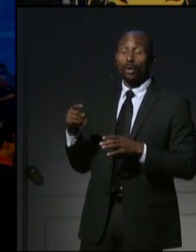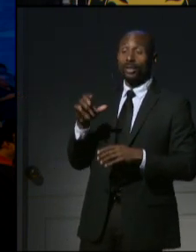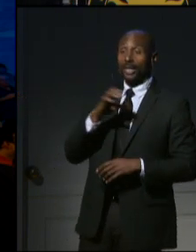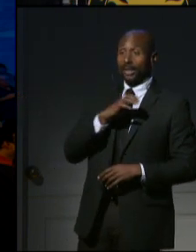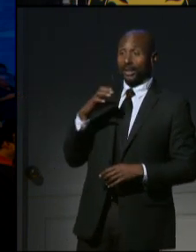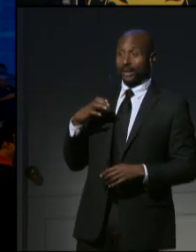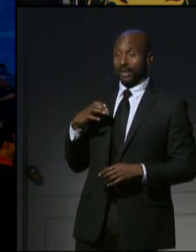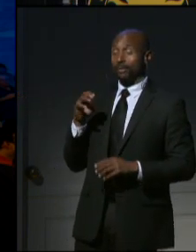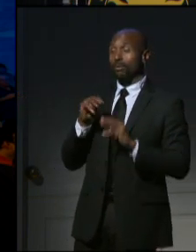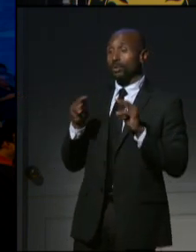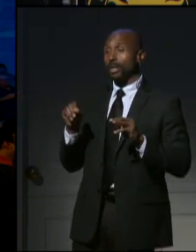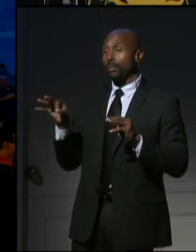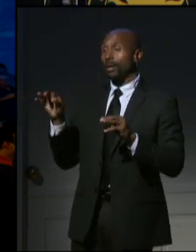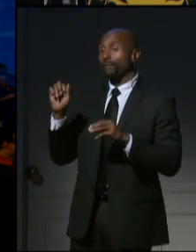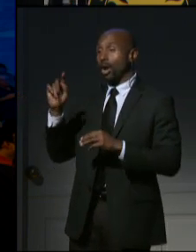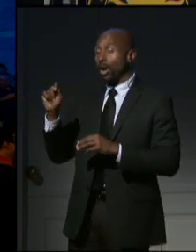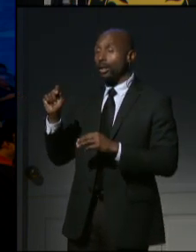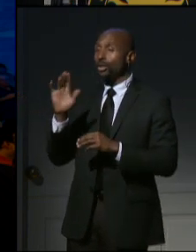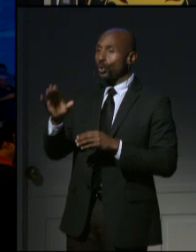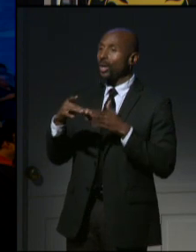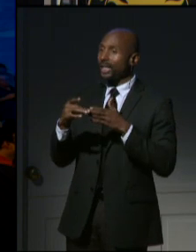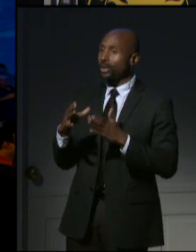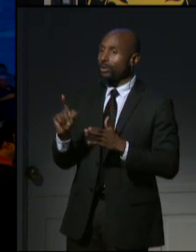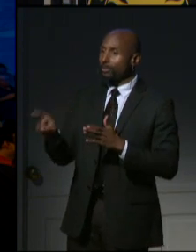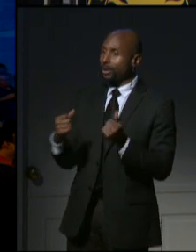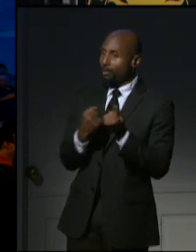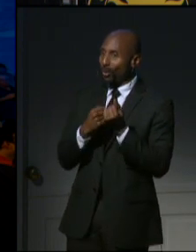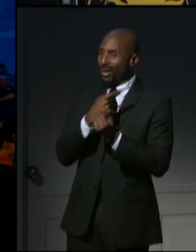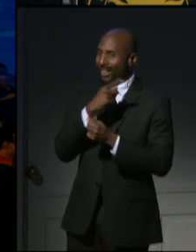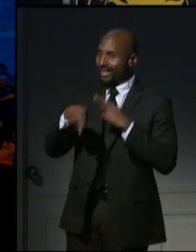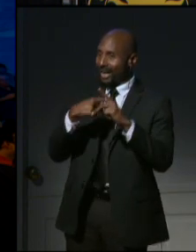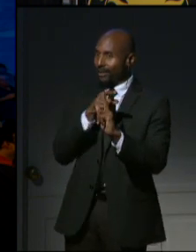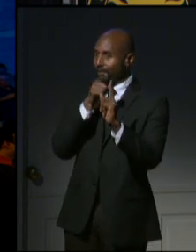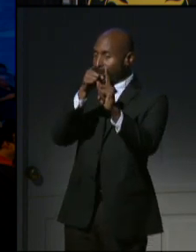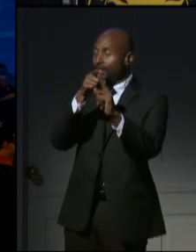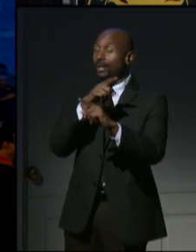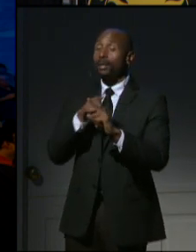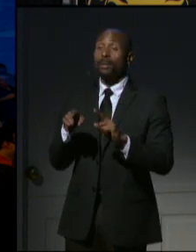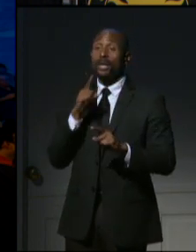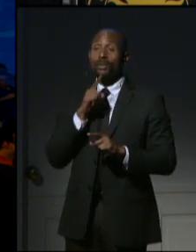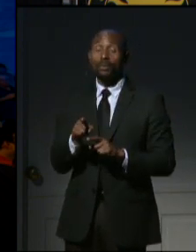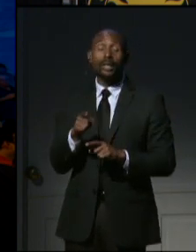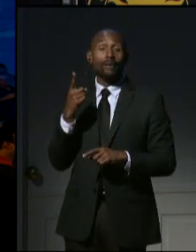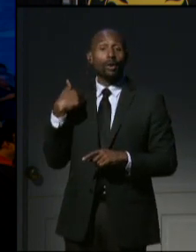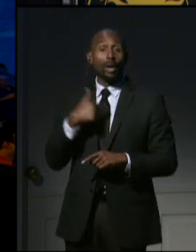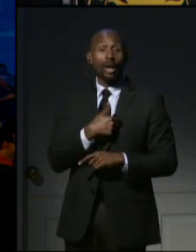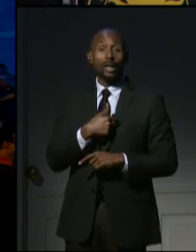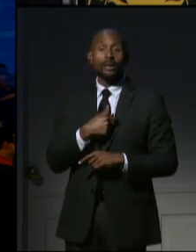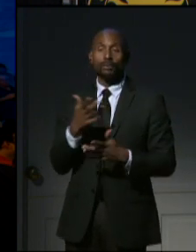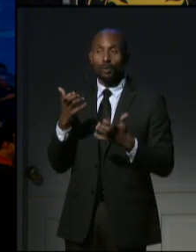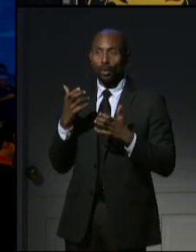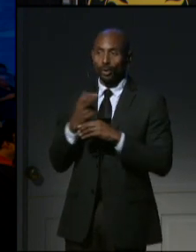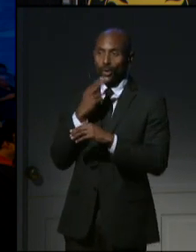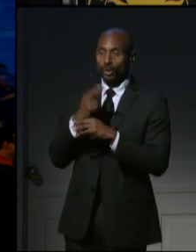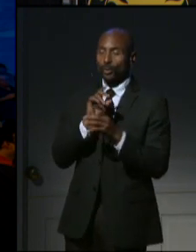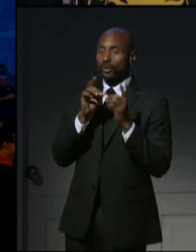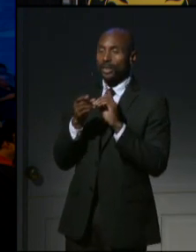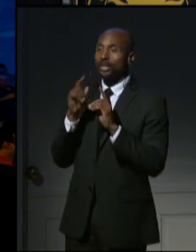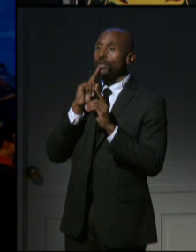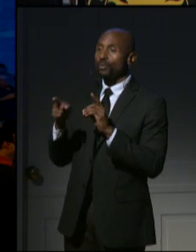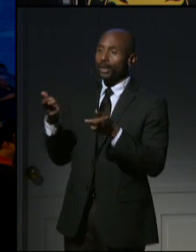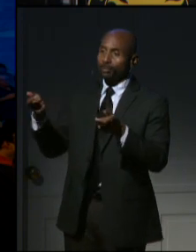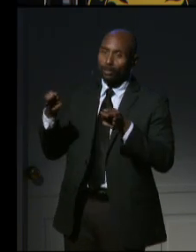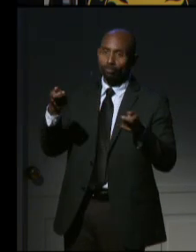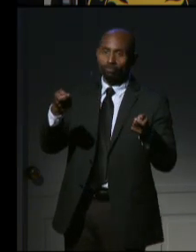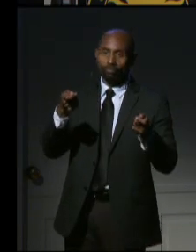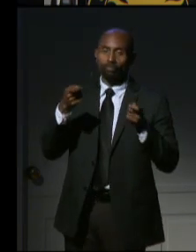to be behind you in this, but also that this is really about using digital to get people to connect to our collection in